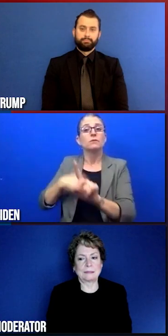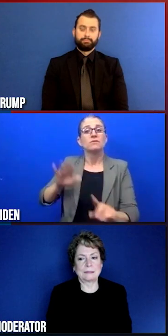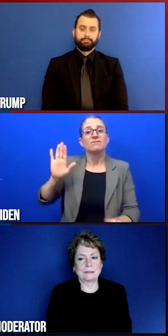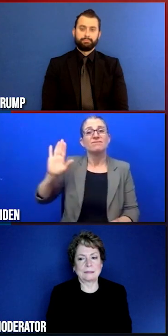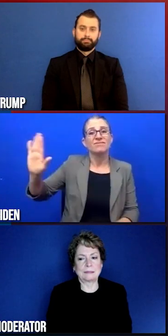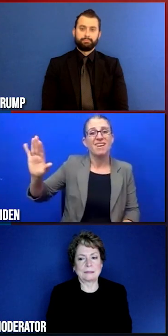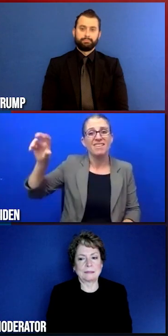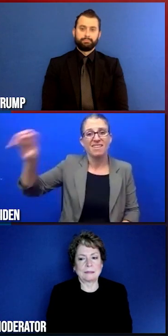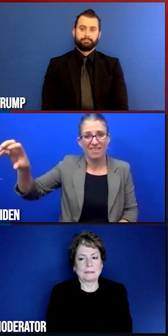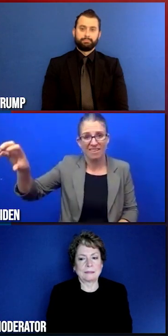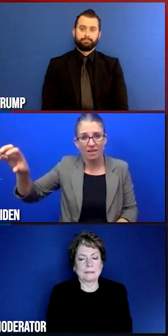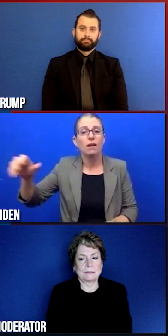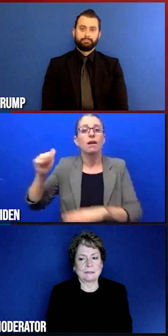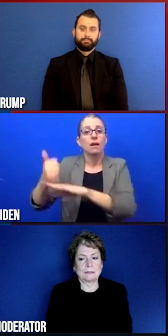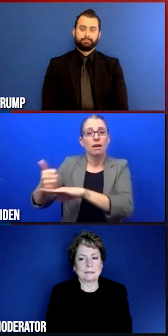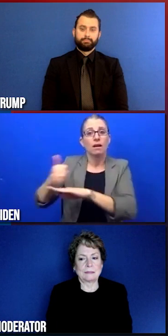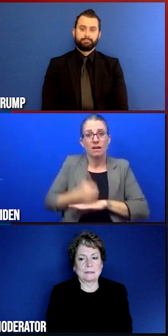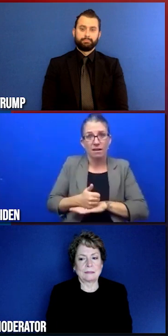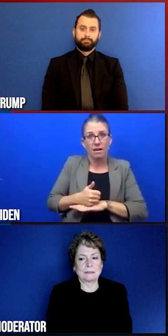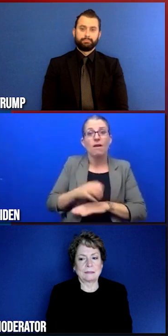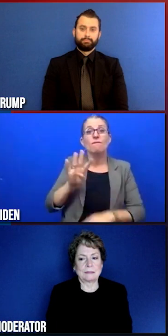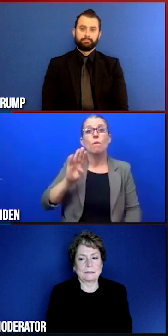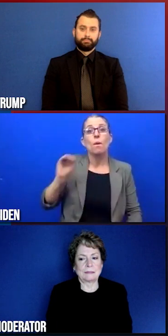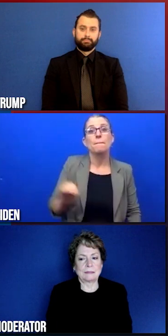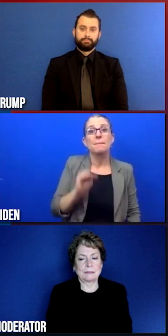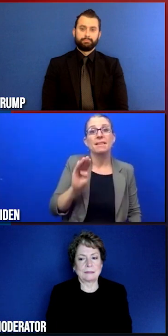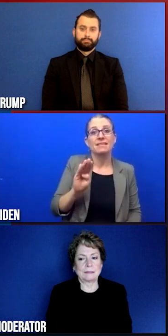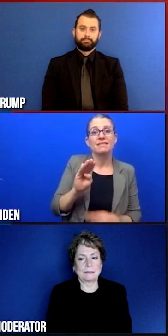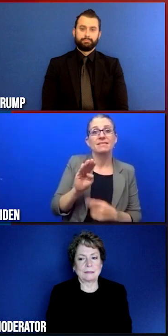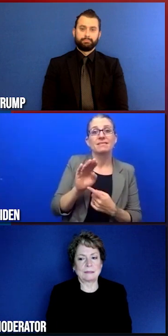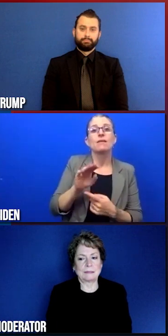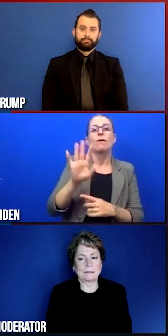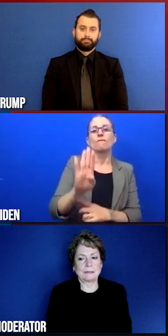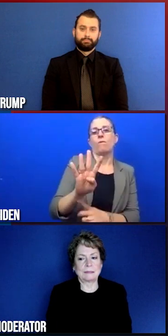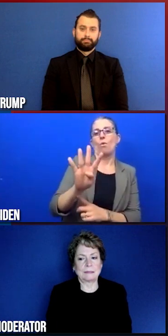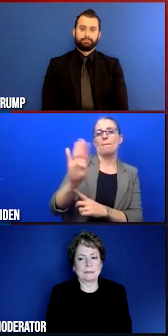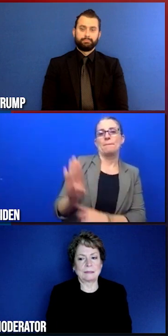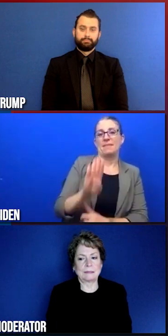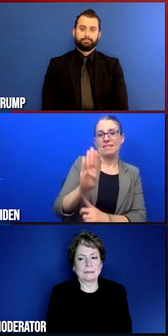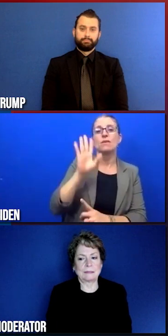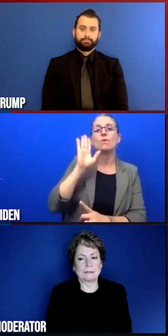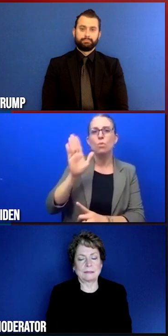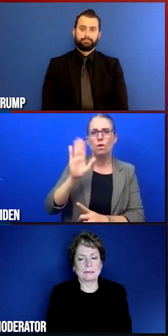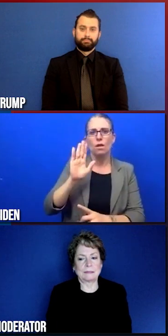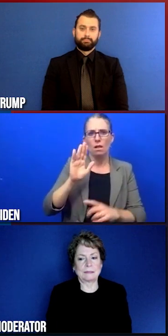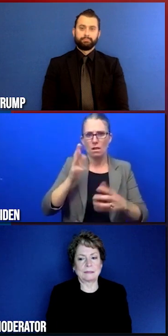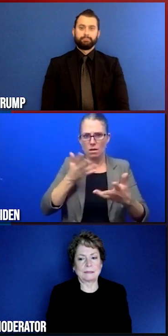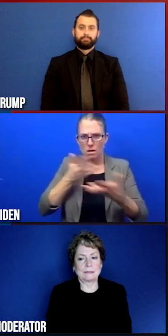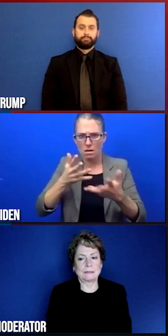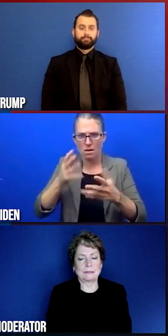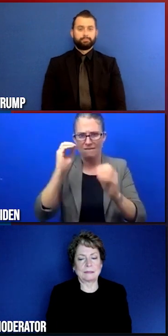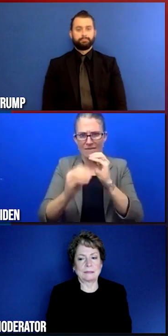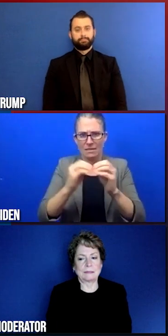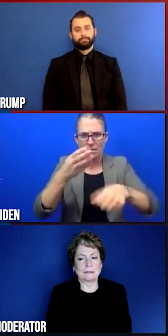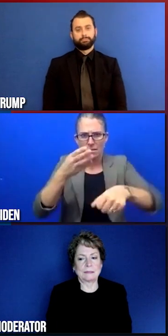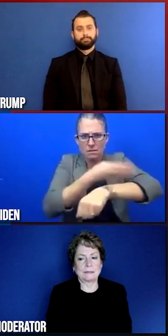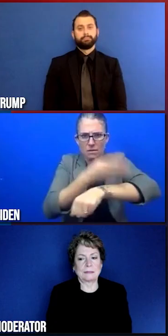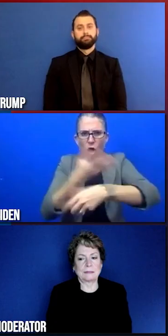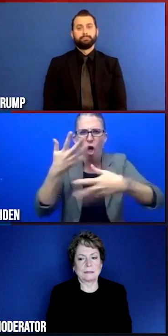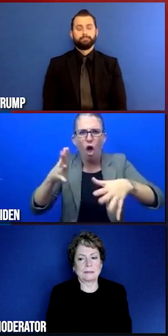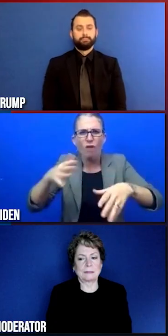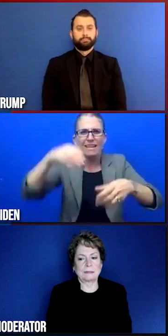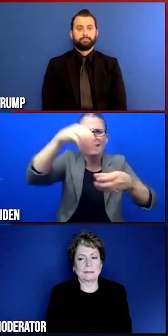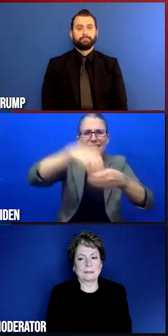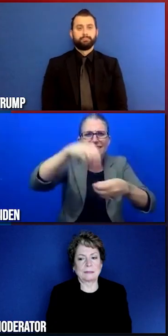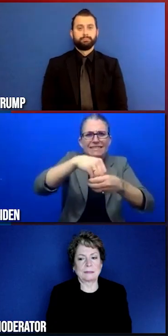existing homes and retrofit them so they don't leak as much energy, saving hundreds of millions of barrels of oil in the process